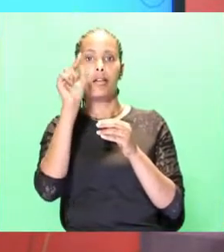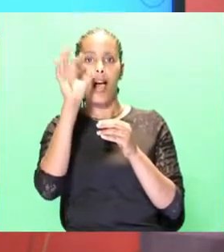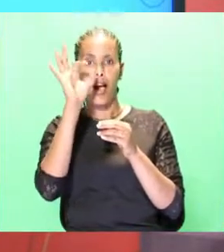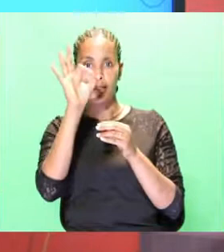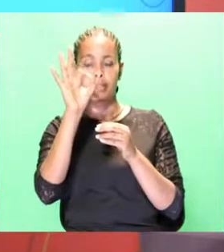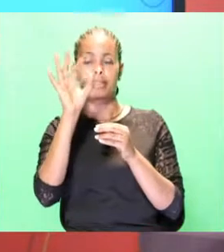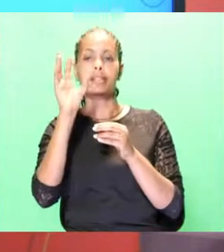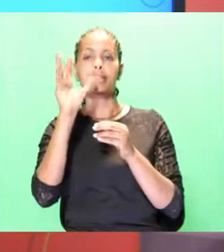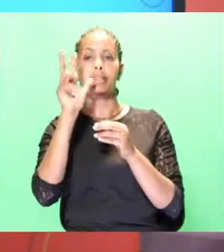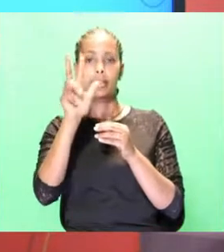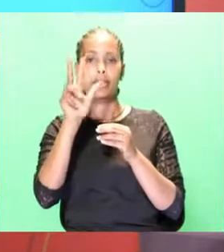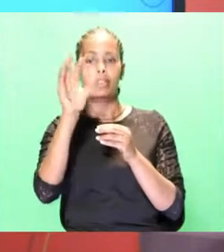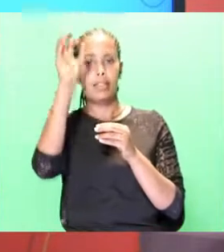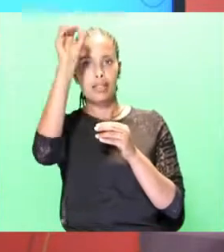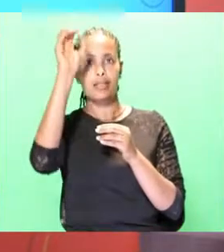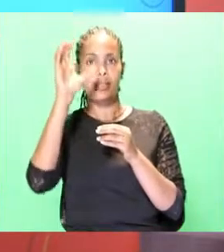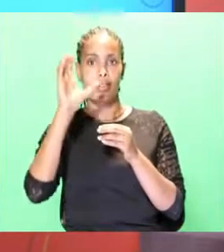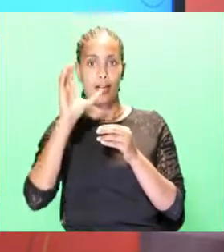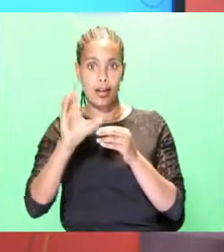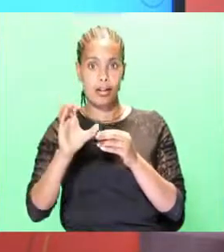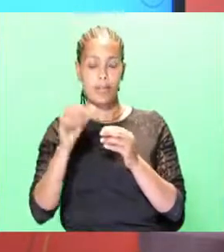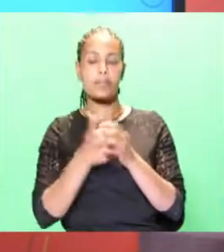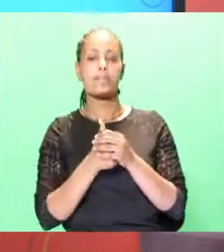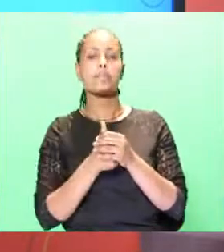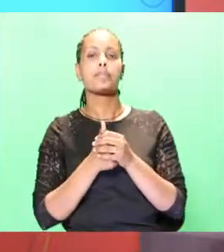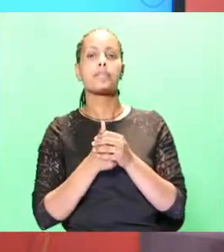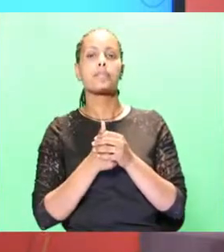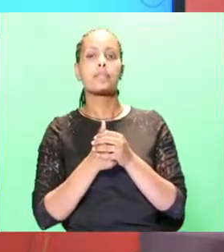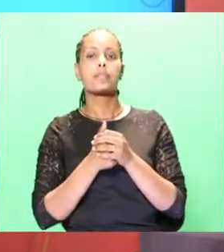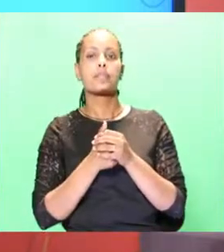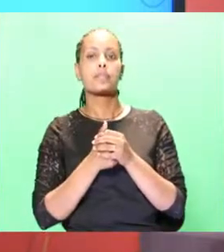18.93 degree centigrade.